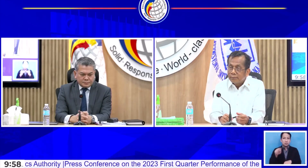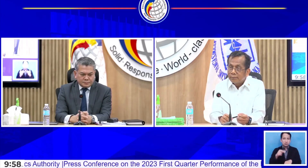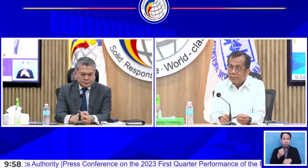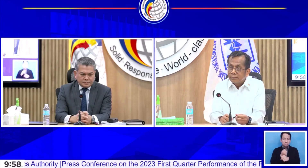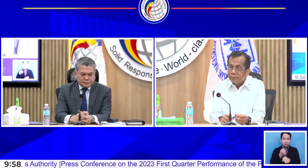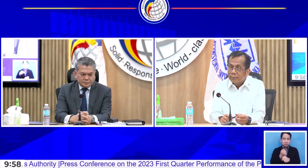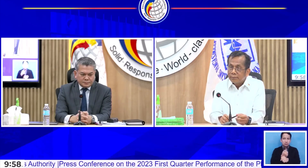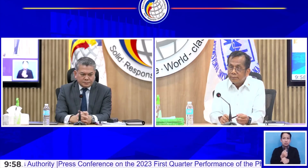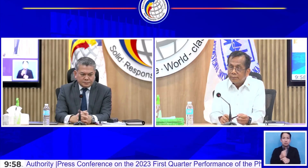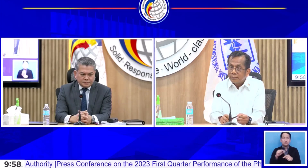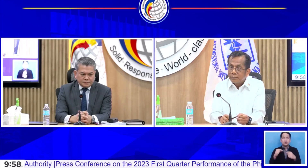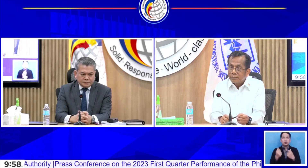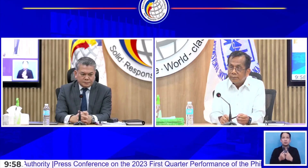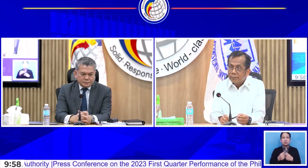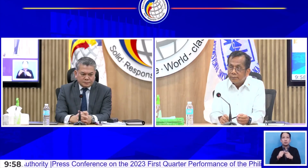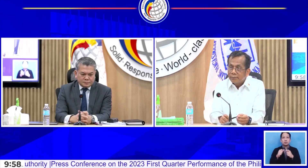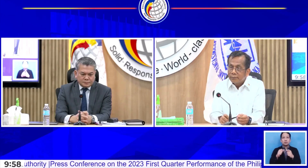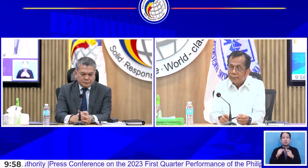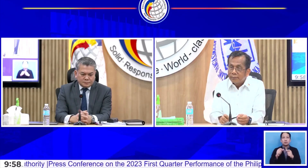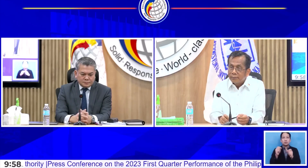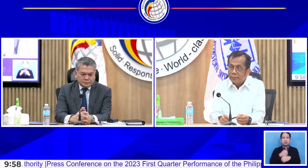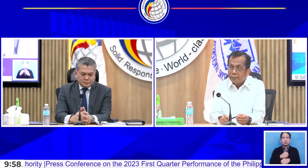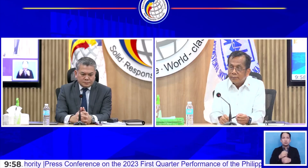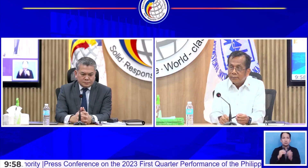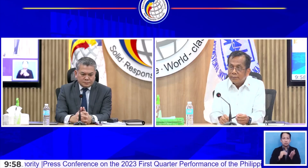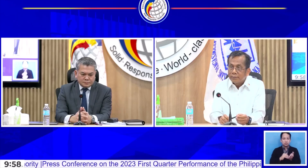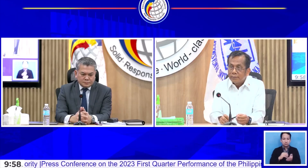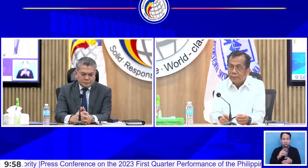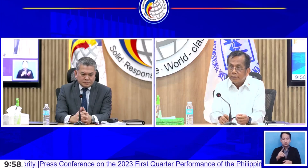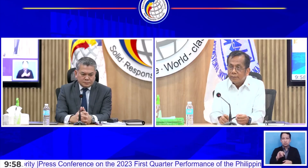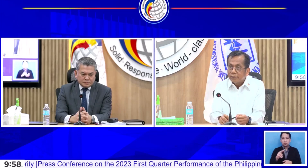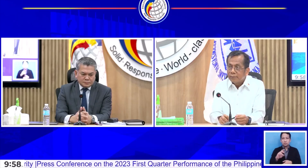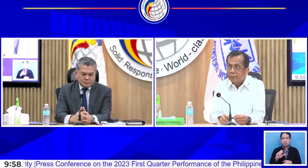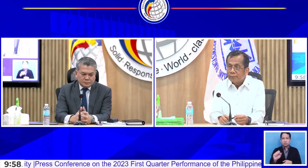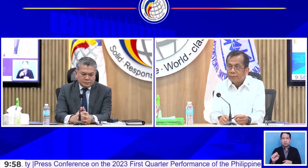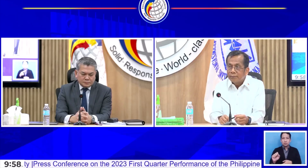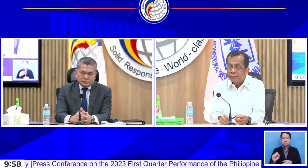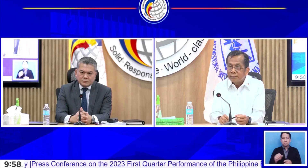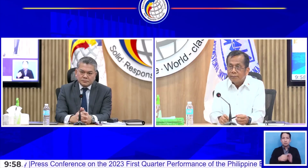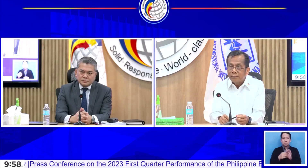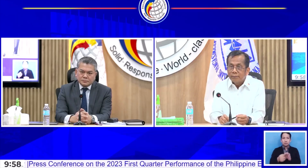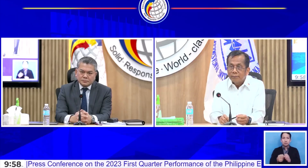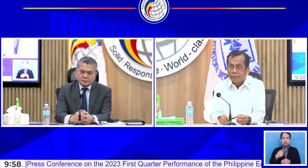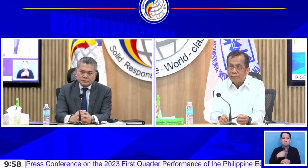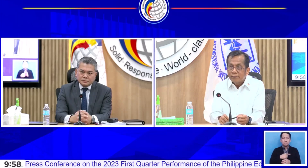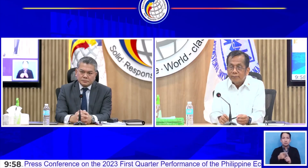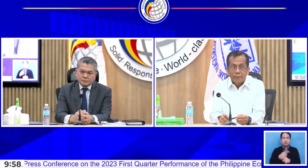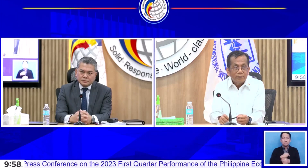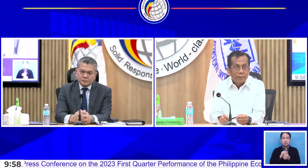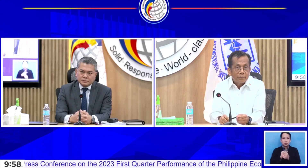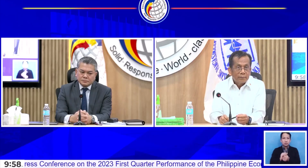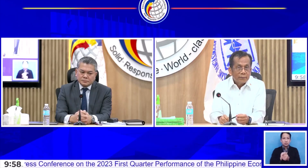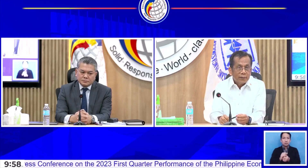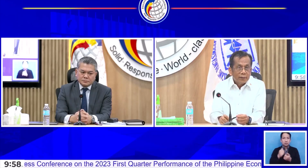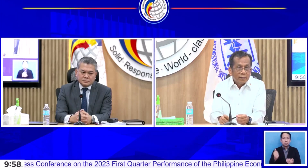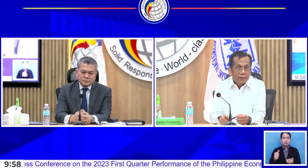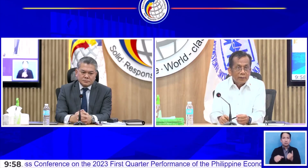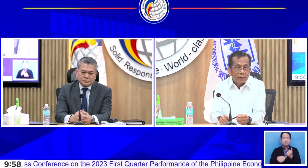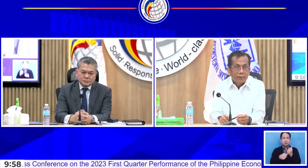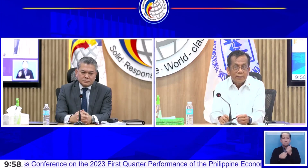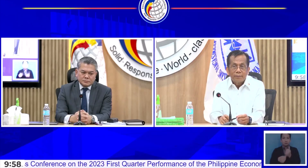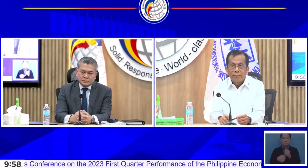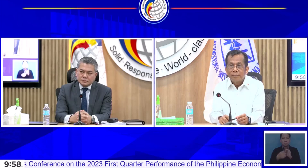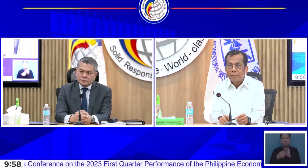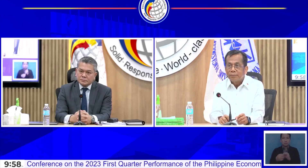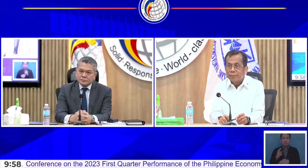Sectoral Statistics Office, si Dr. Divina Gracia L. Del Prado. Kasama rin po natin ang Assistant National